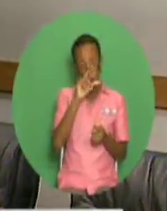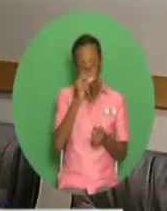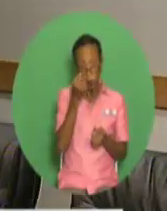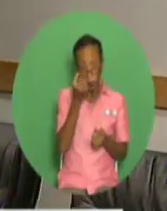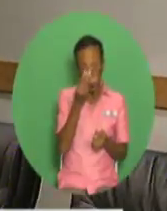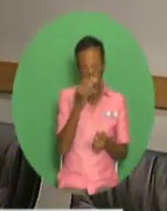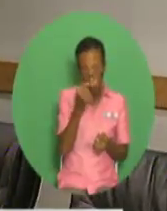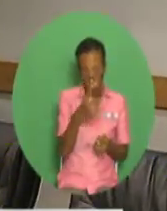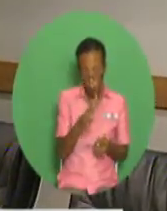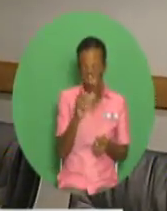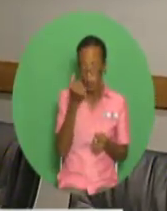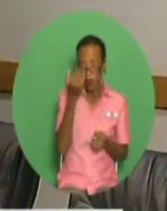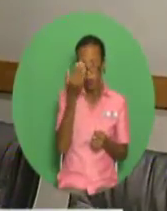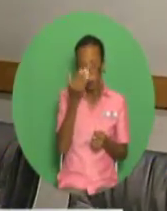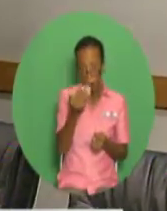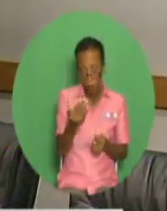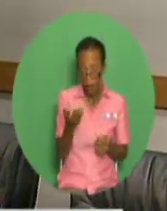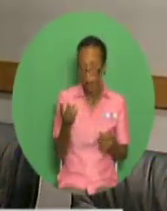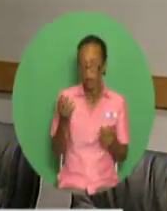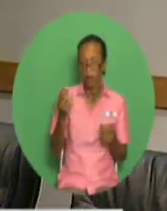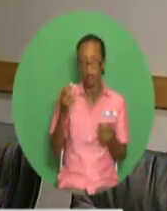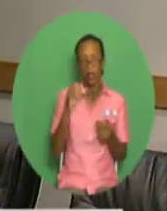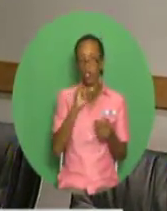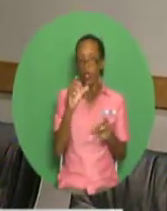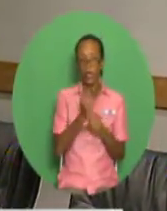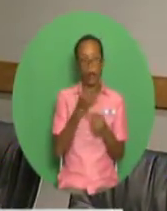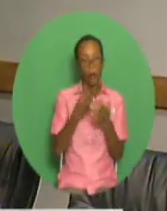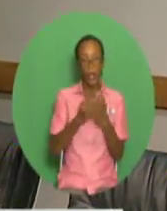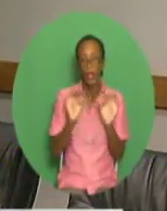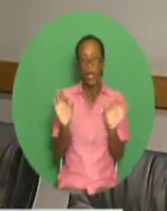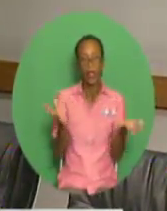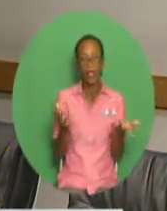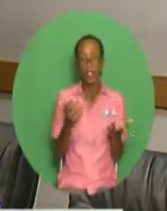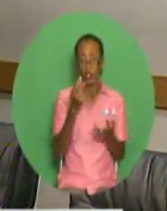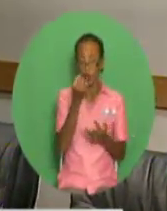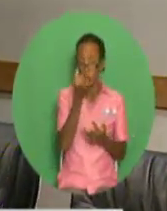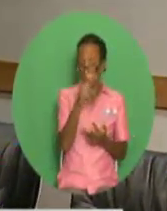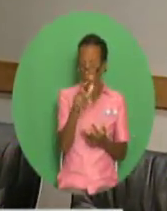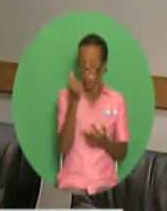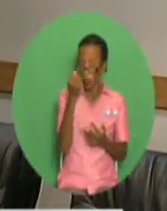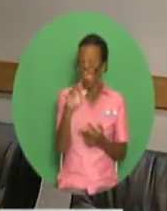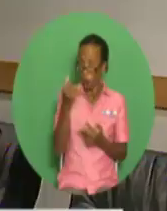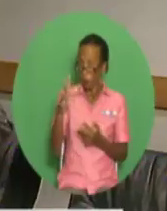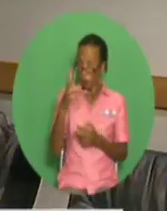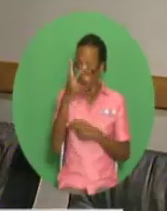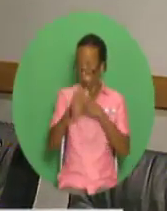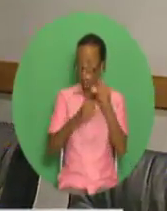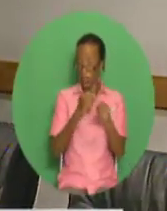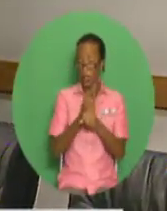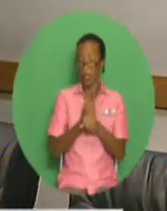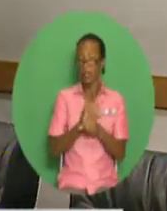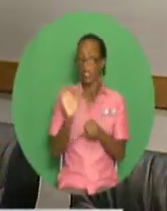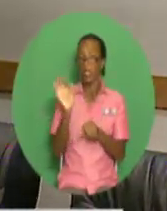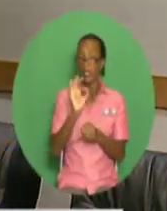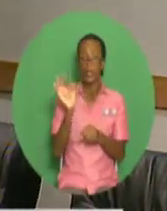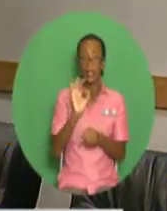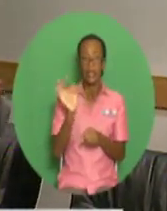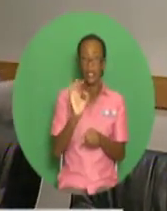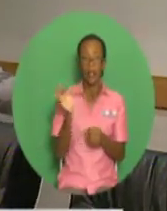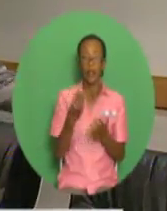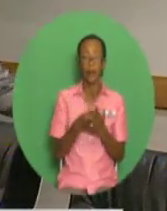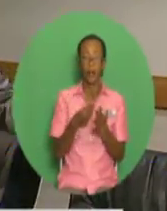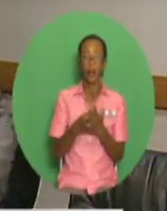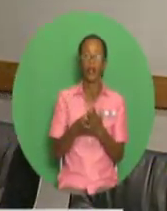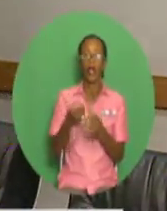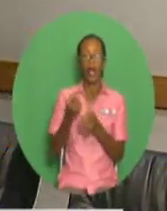they didn't get any funding under that government. Imagine that. We were able to get the league back going for the last 2-3 years. We went the